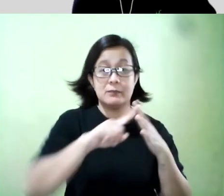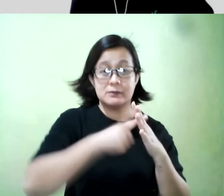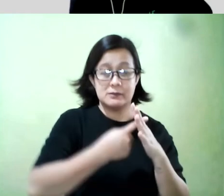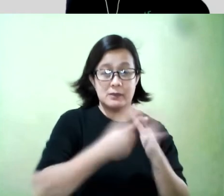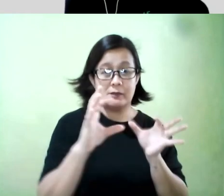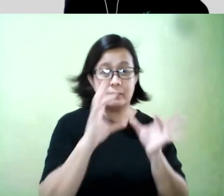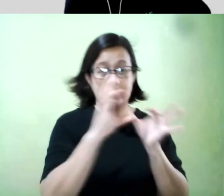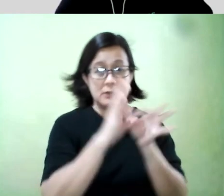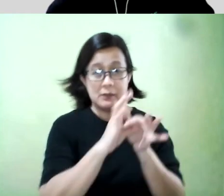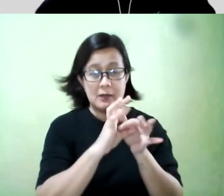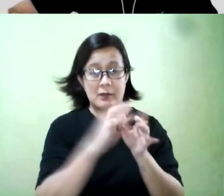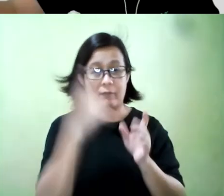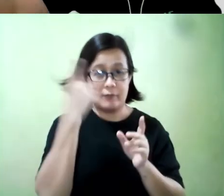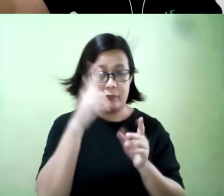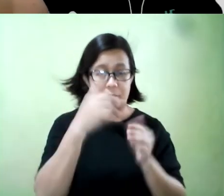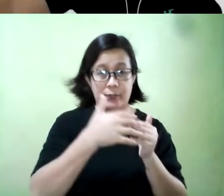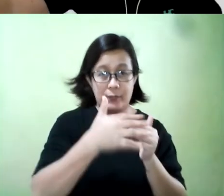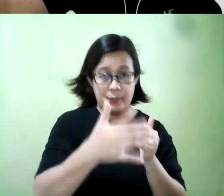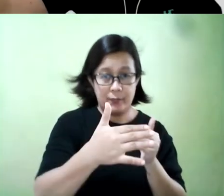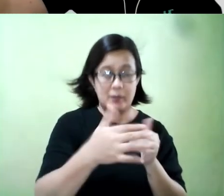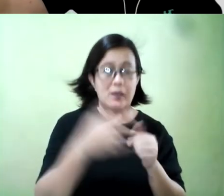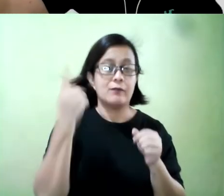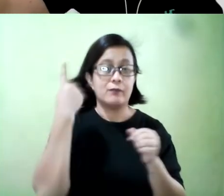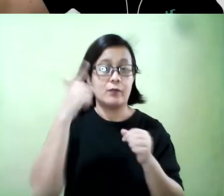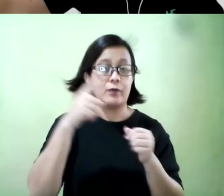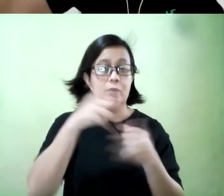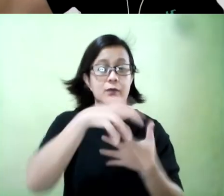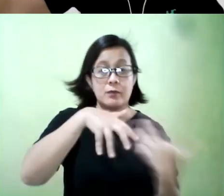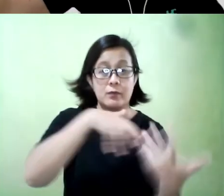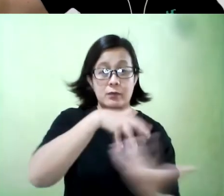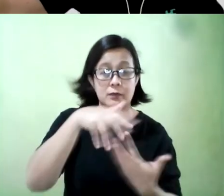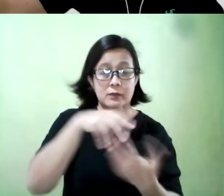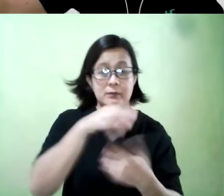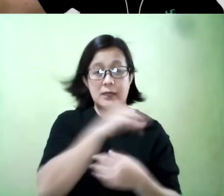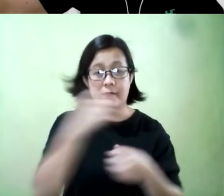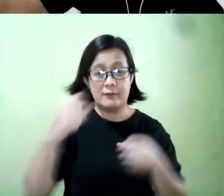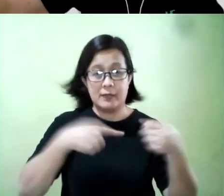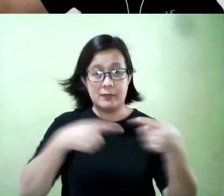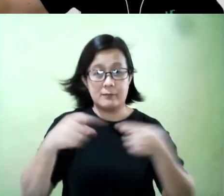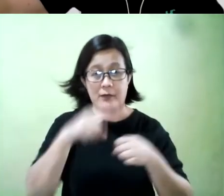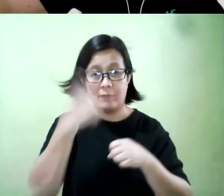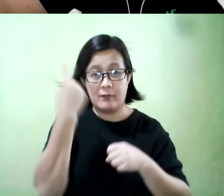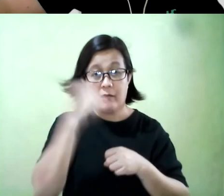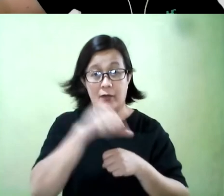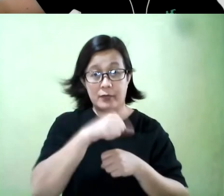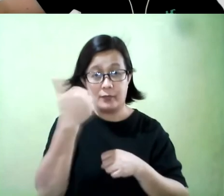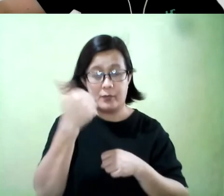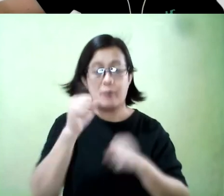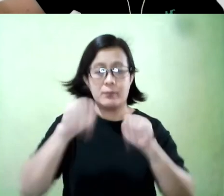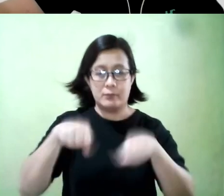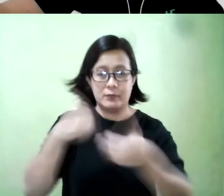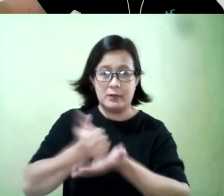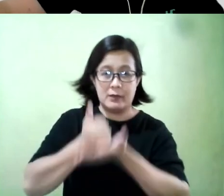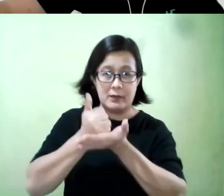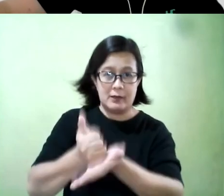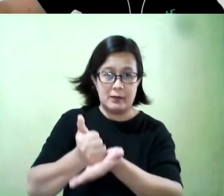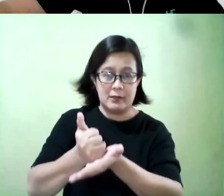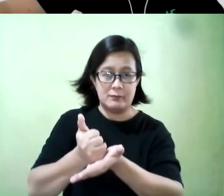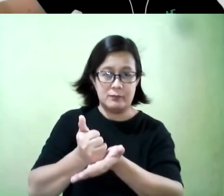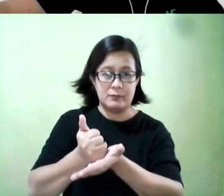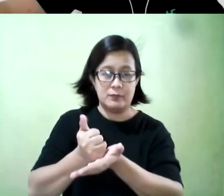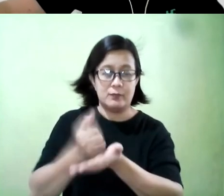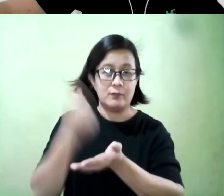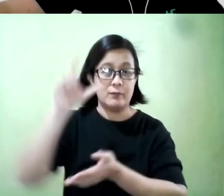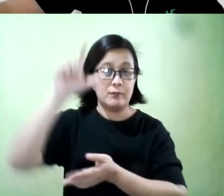with something. Kasi through collaboration and feedback from others, that can also help you form something. No?